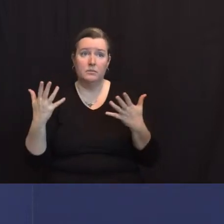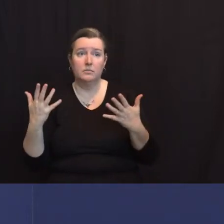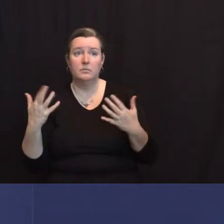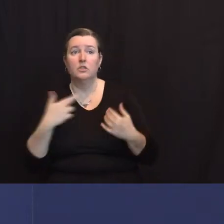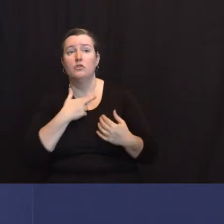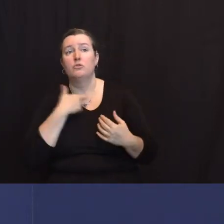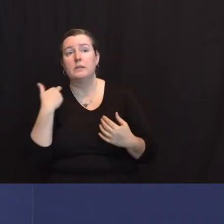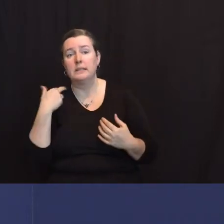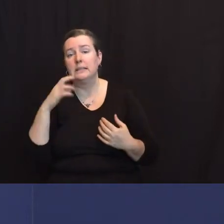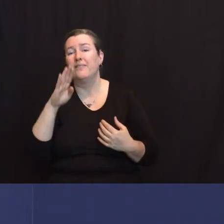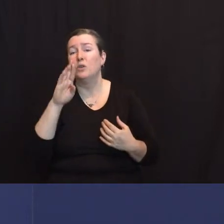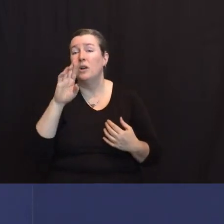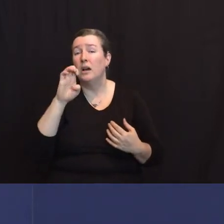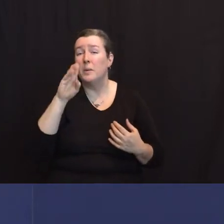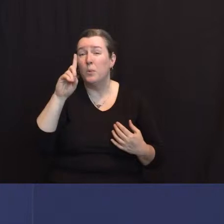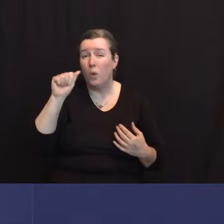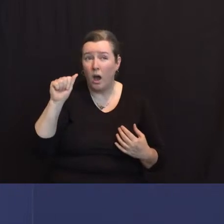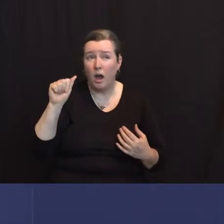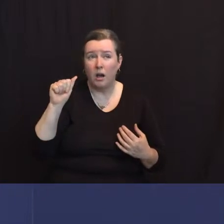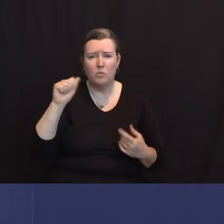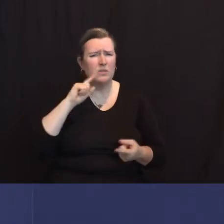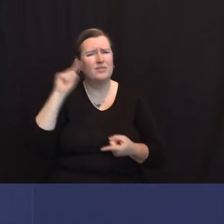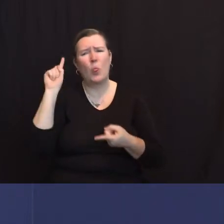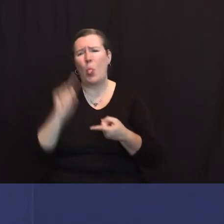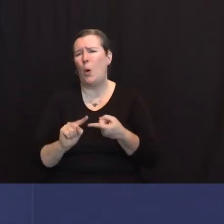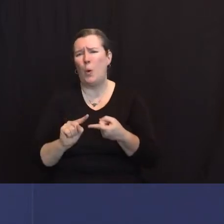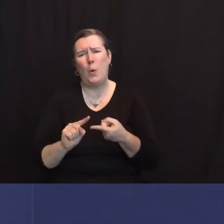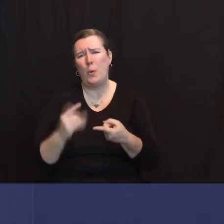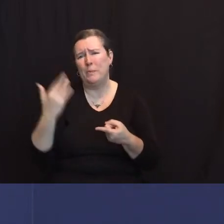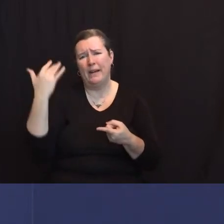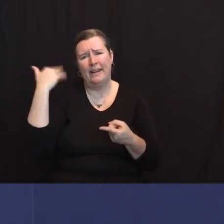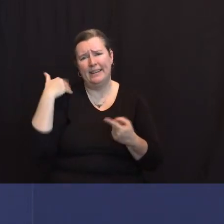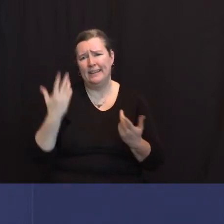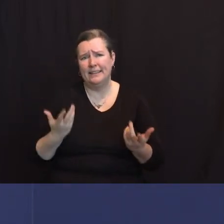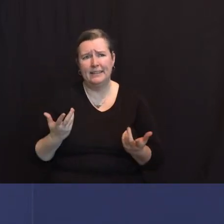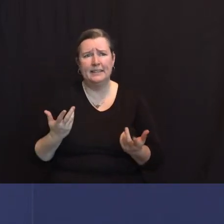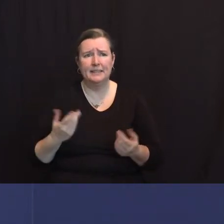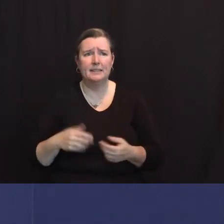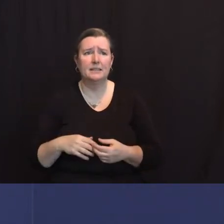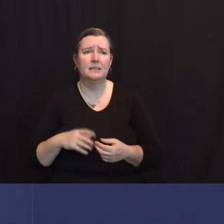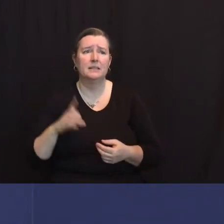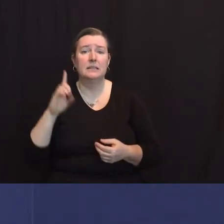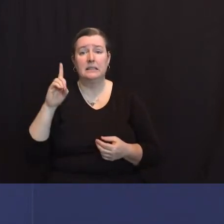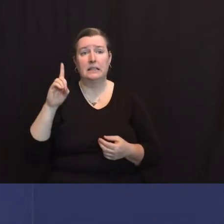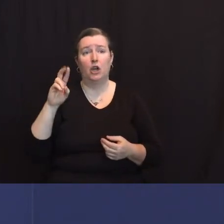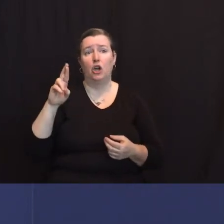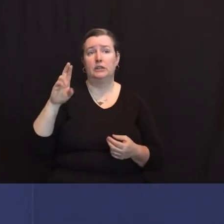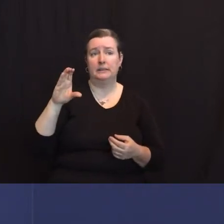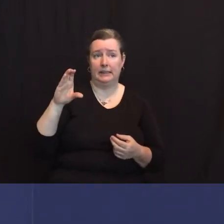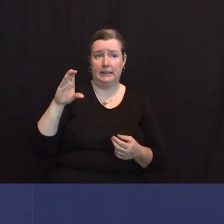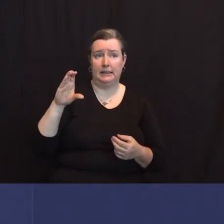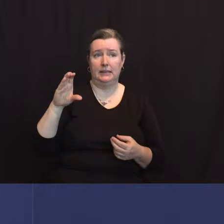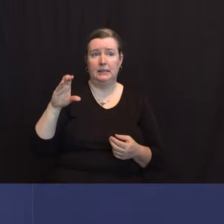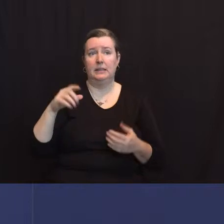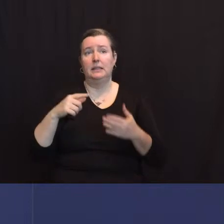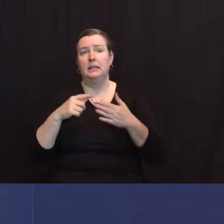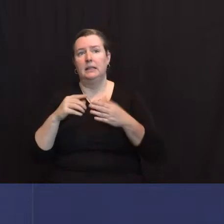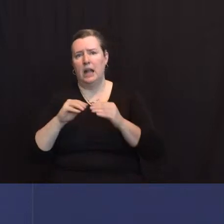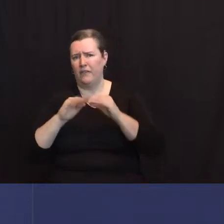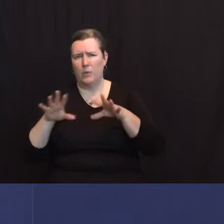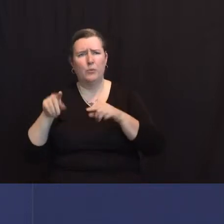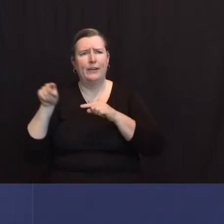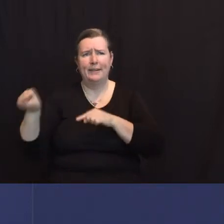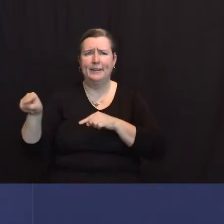extremely low. The outbreaks in the DRC and Guinea are centered in very remote areas of